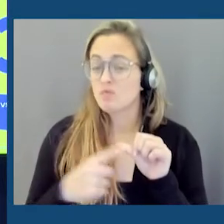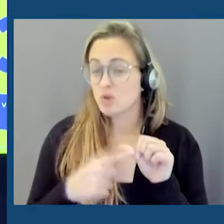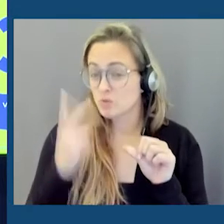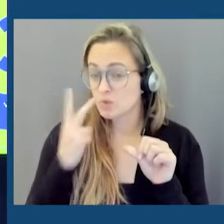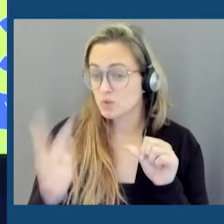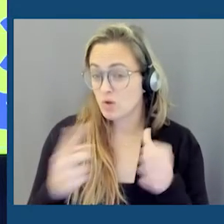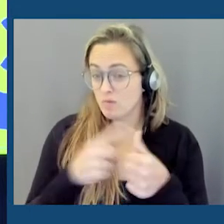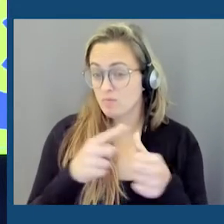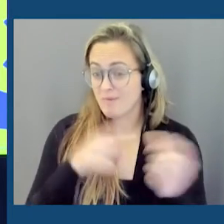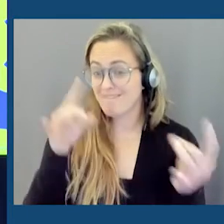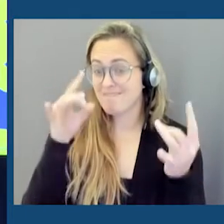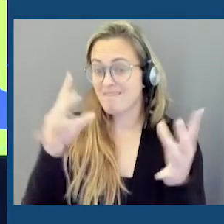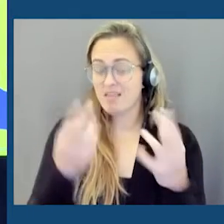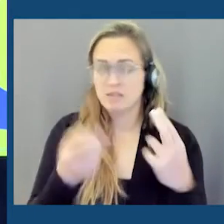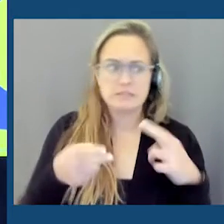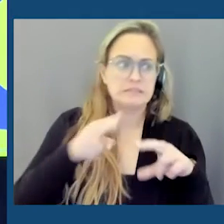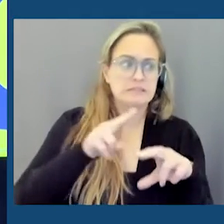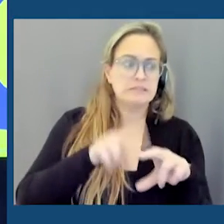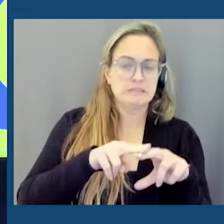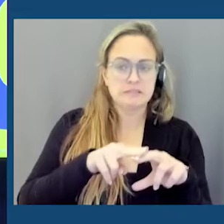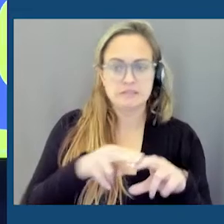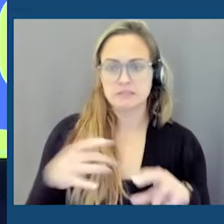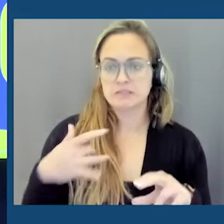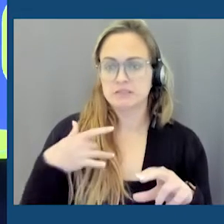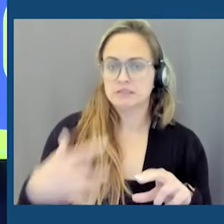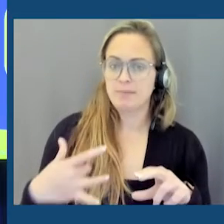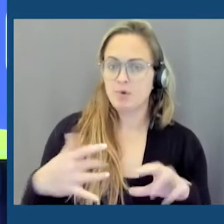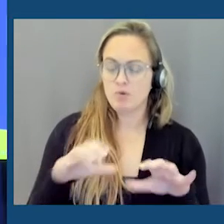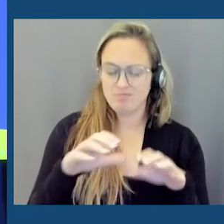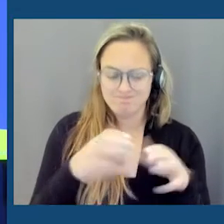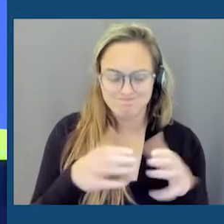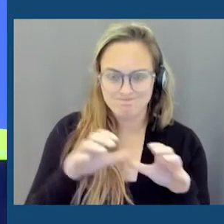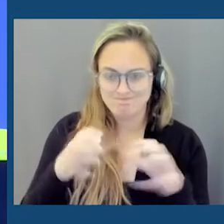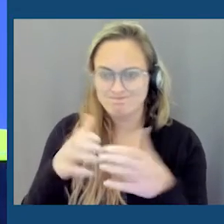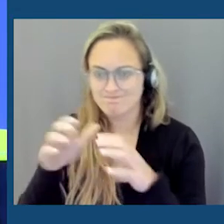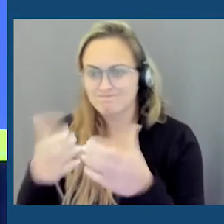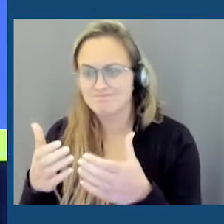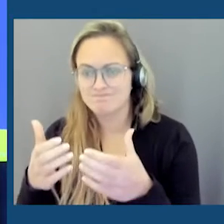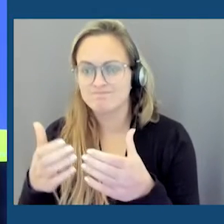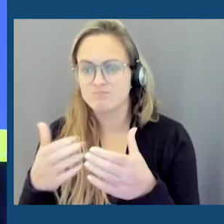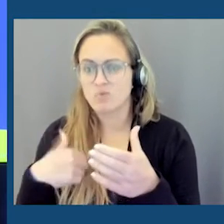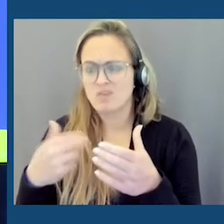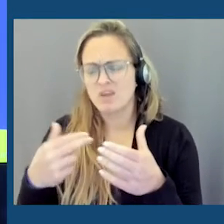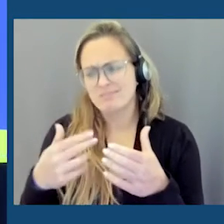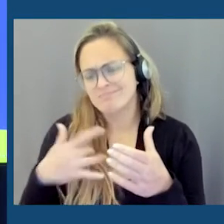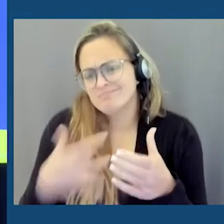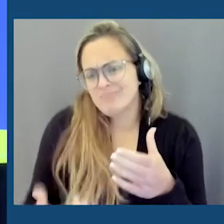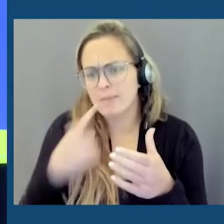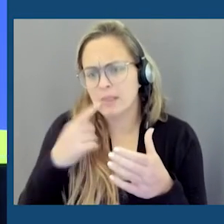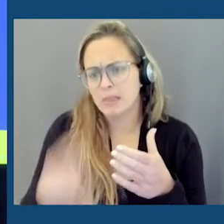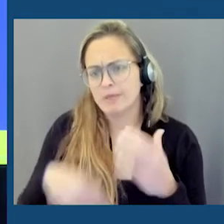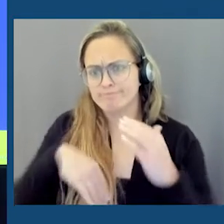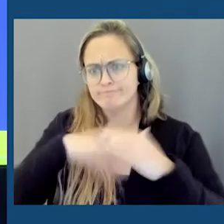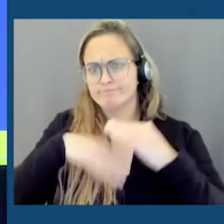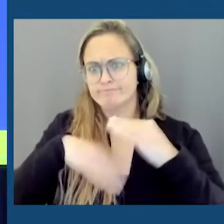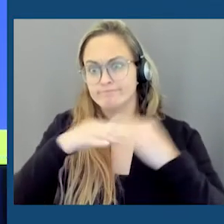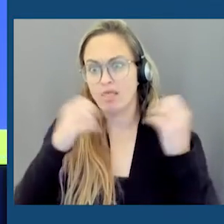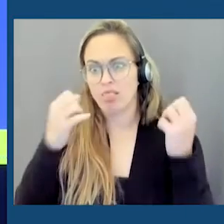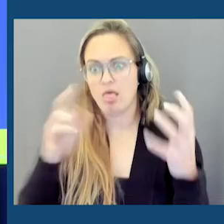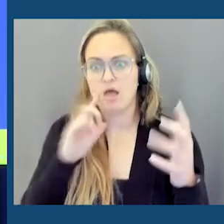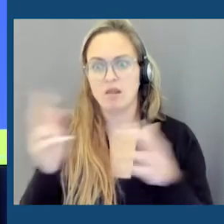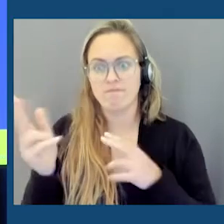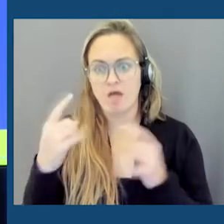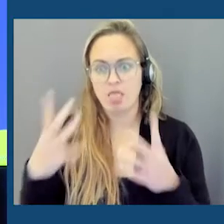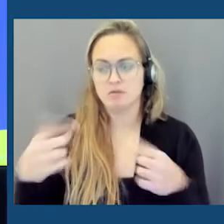violence intensified in traditional pockets where we have had highly concentrated levels of violence over time. So we